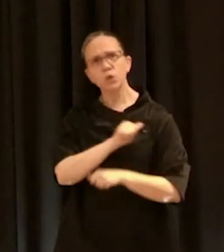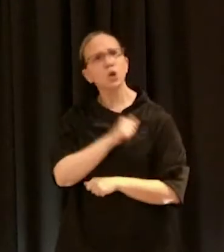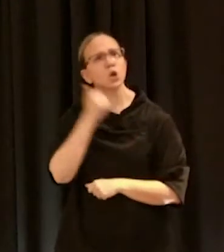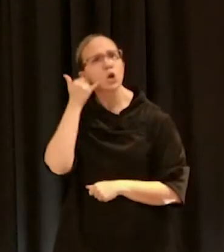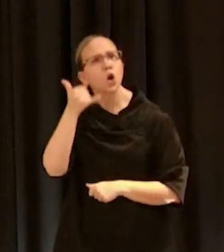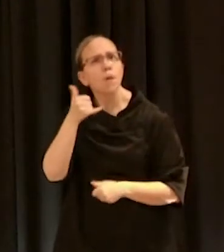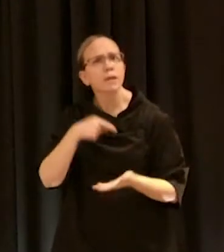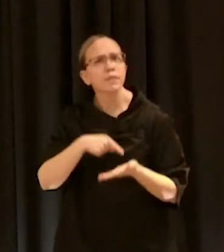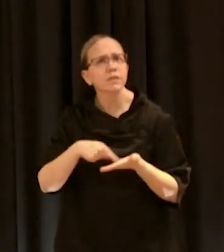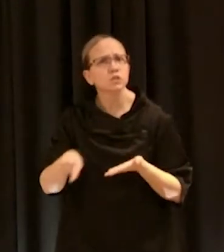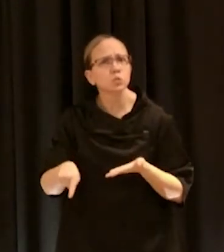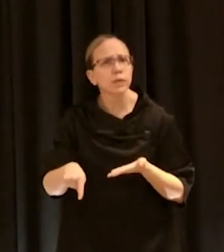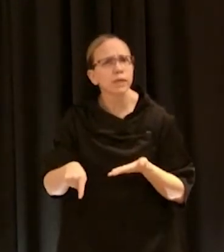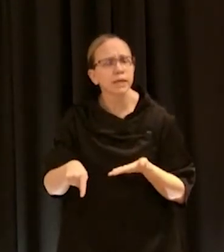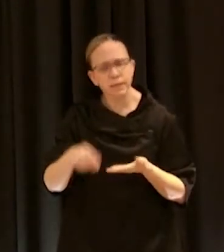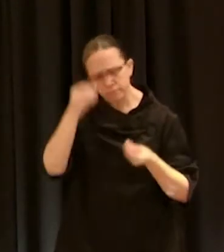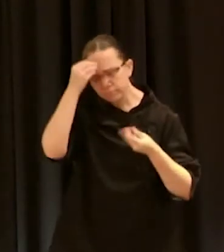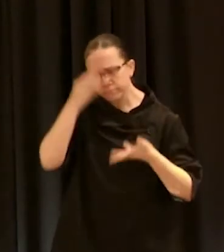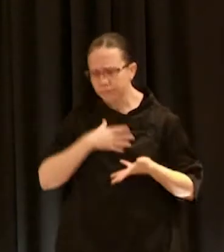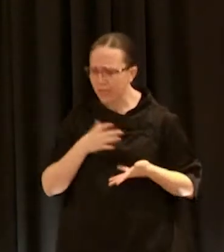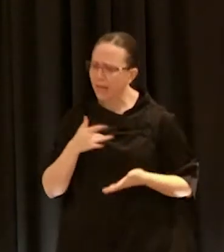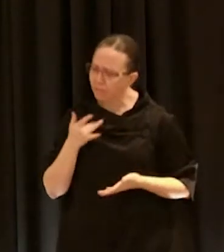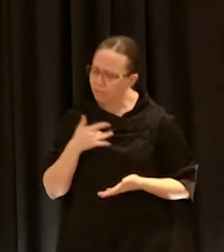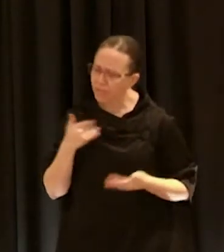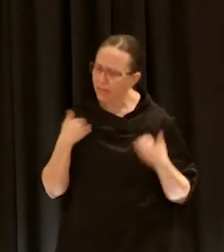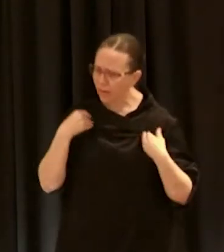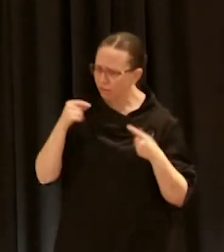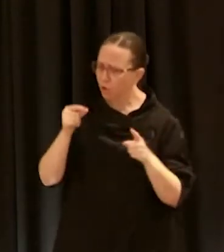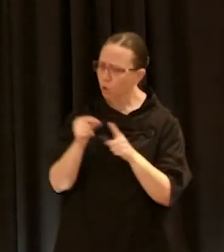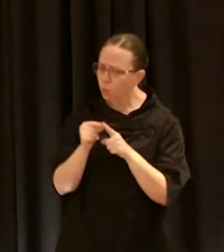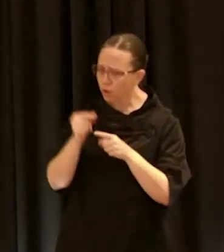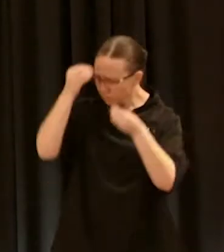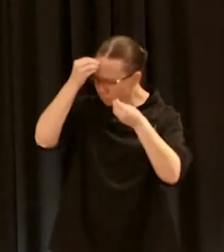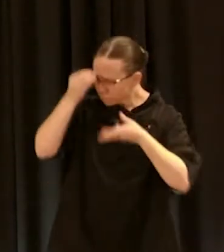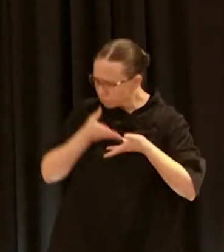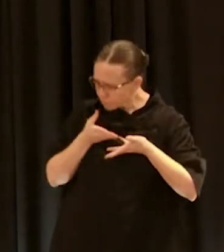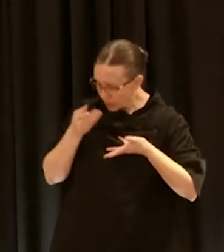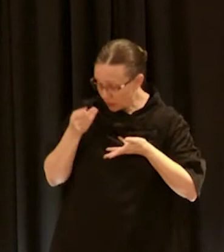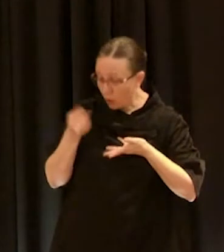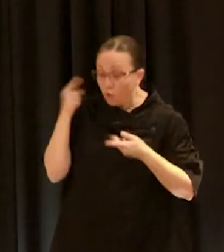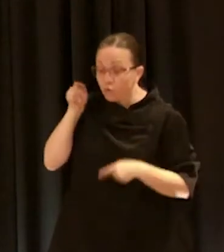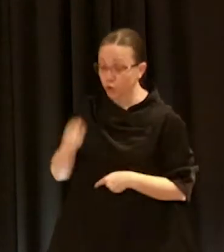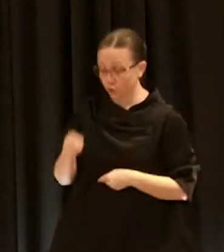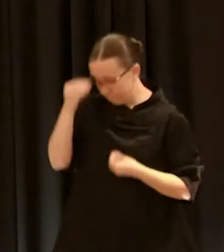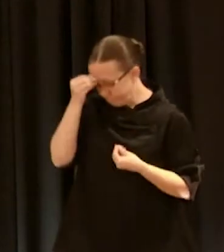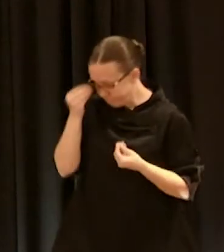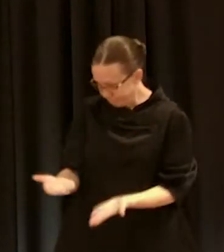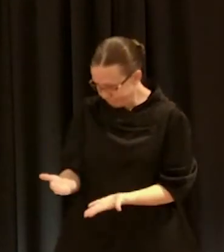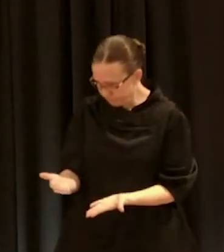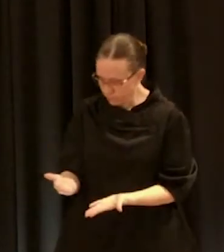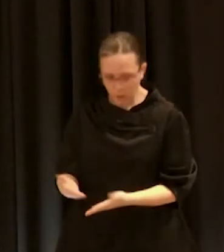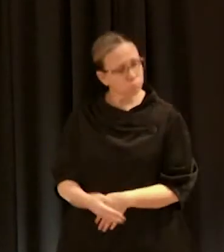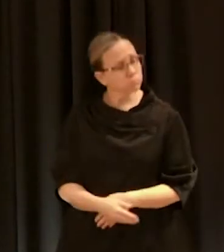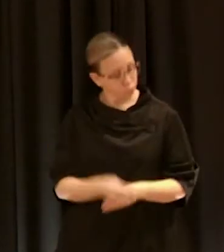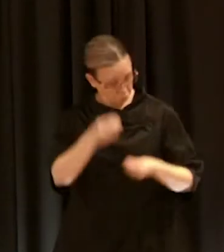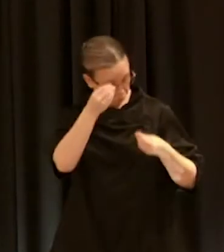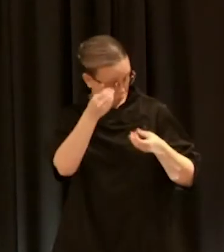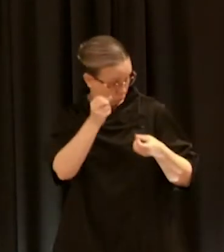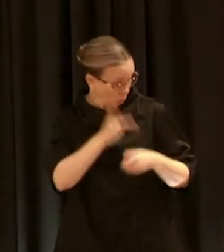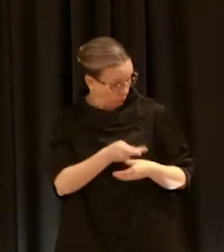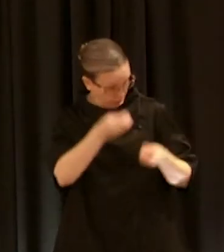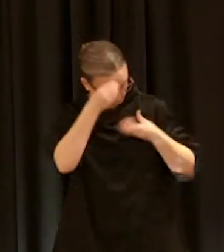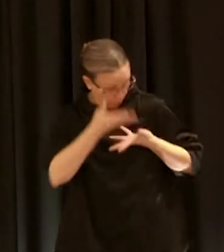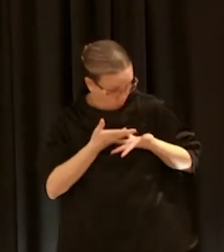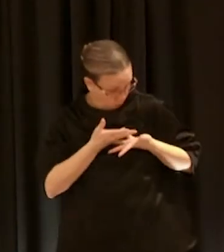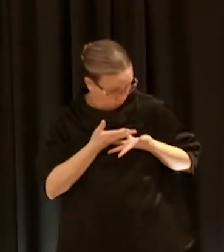me this week and he told me, he said, hey, I feel like I've got a word from the Lord for you, talking about me. And I was like, speak, Bishop.